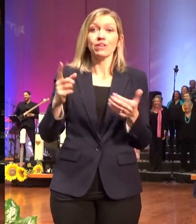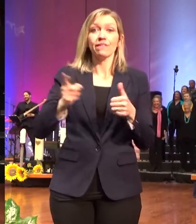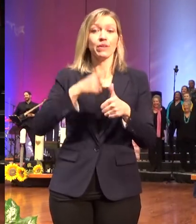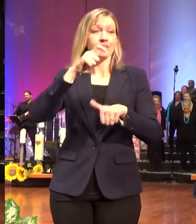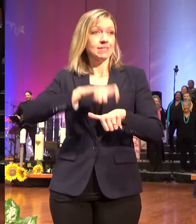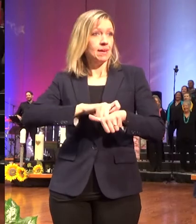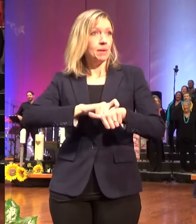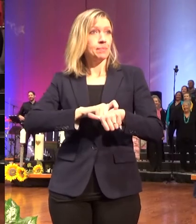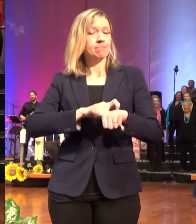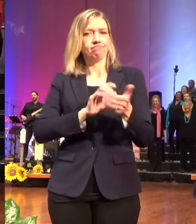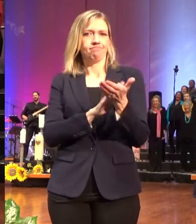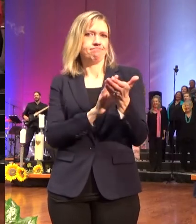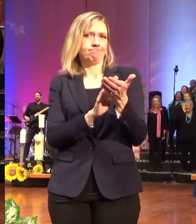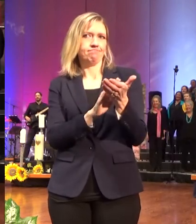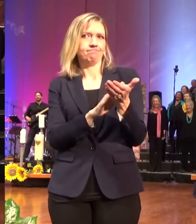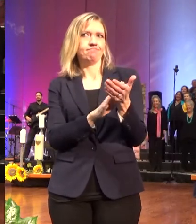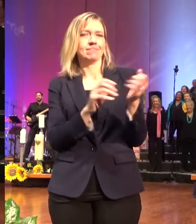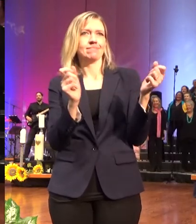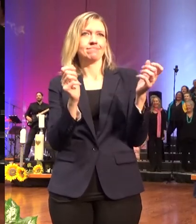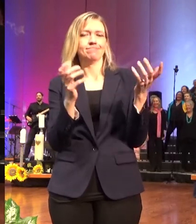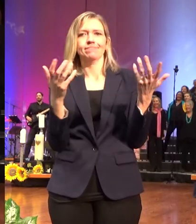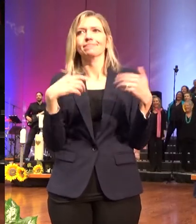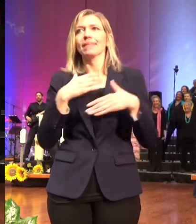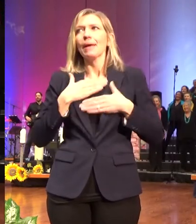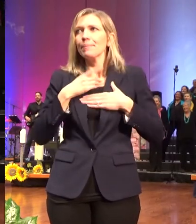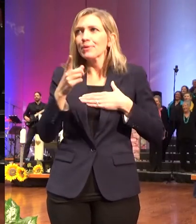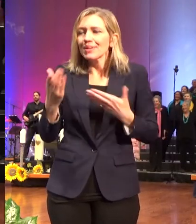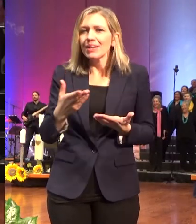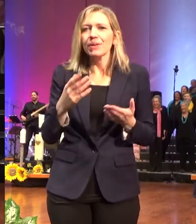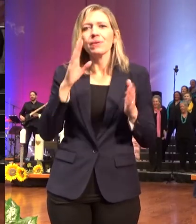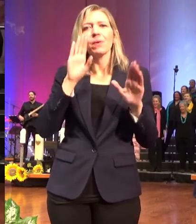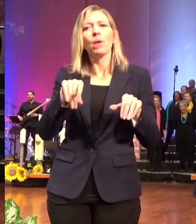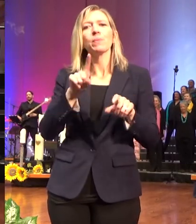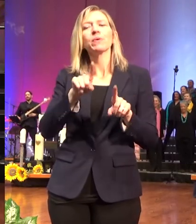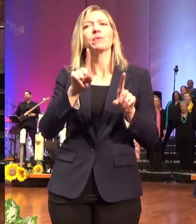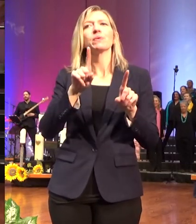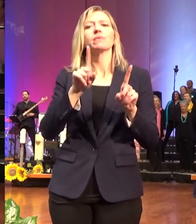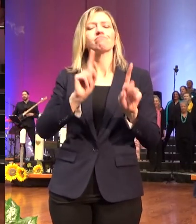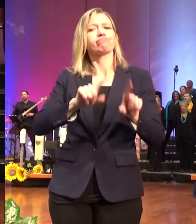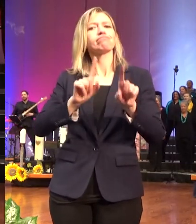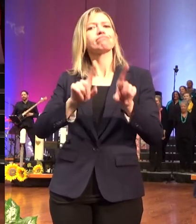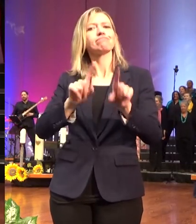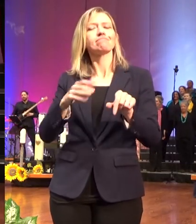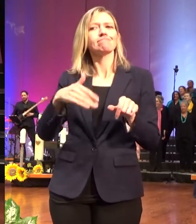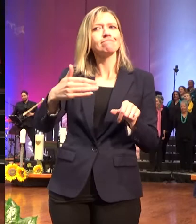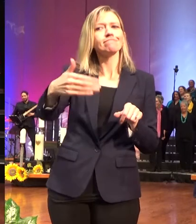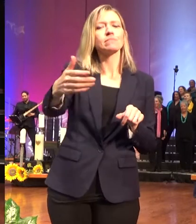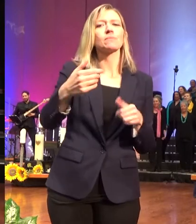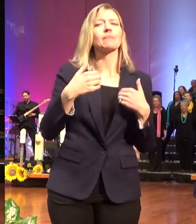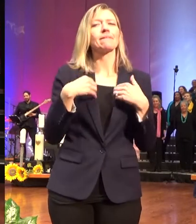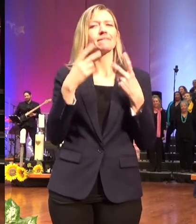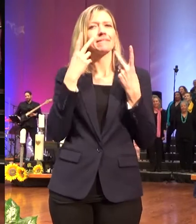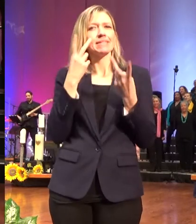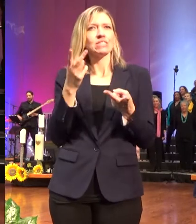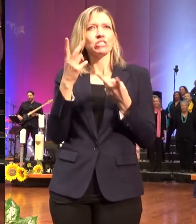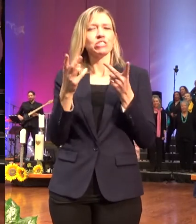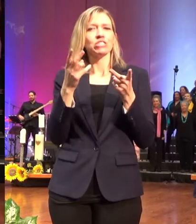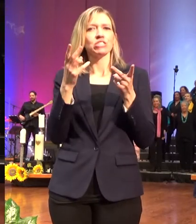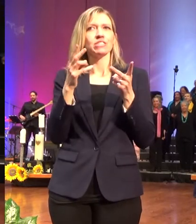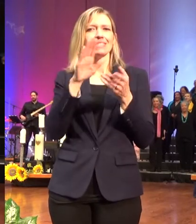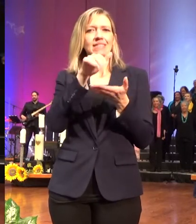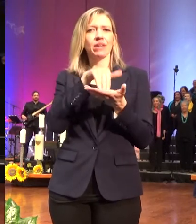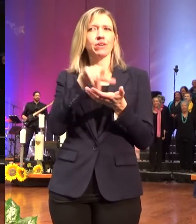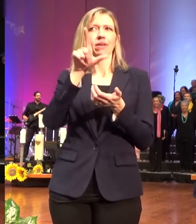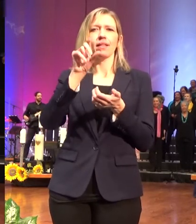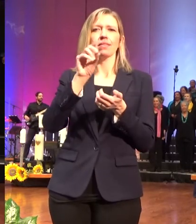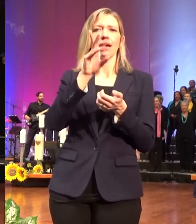for the first time, congratulations. We're glad you're here. Hope you come back many times. We have a... visitor center out in our lobby